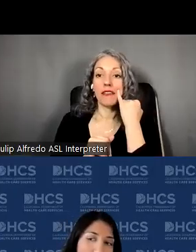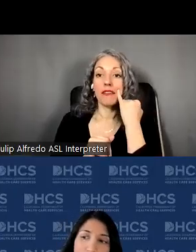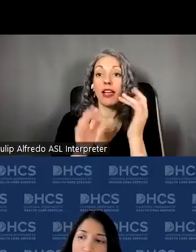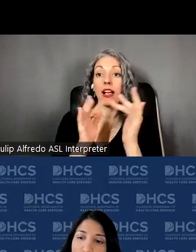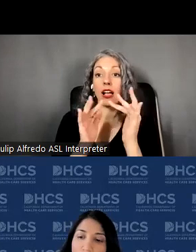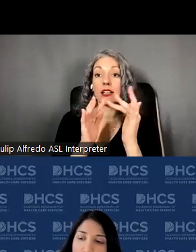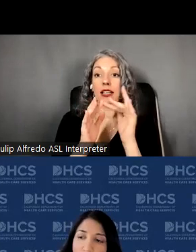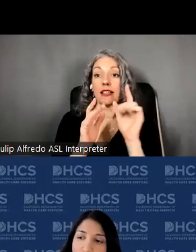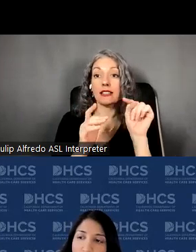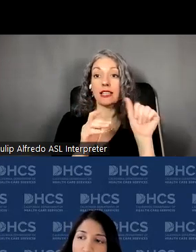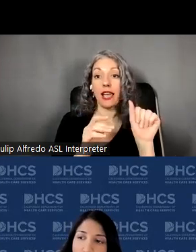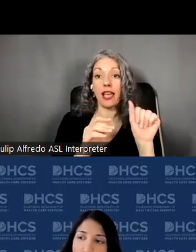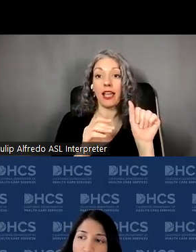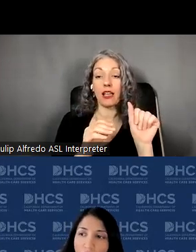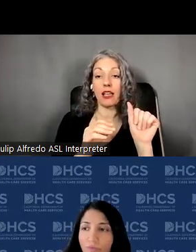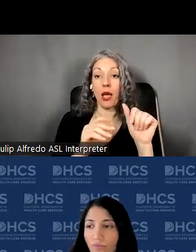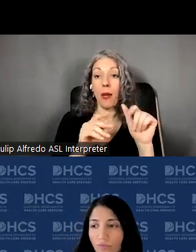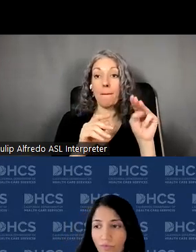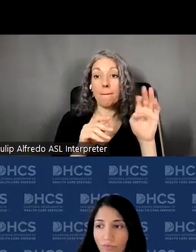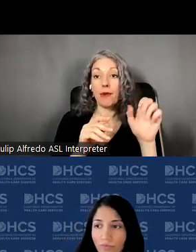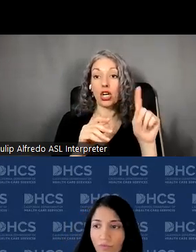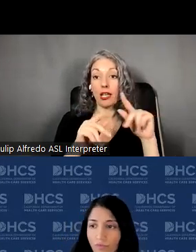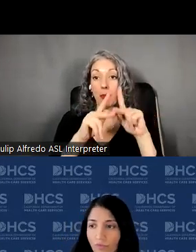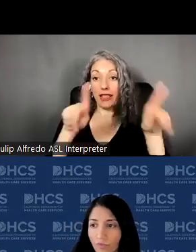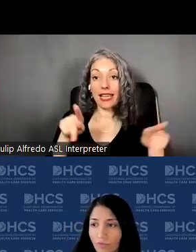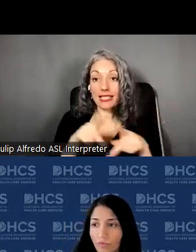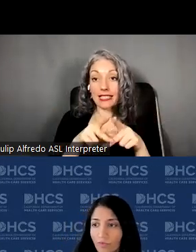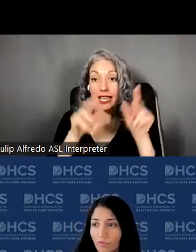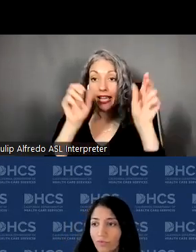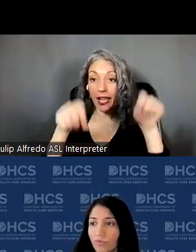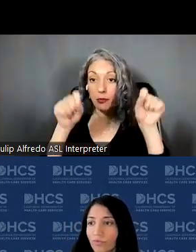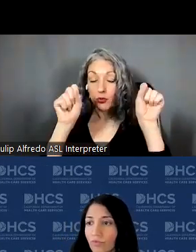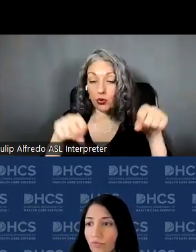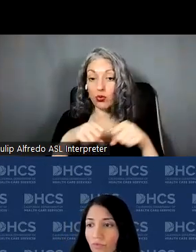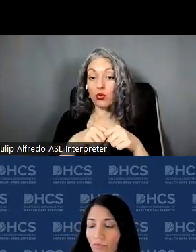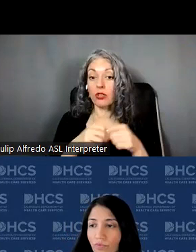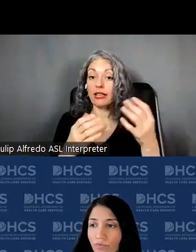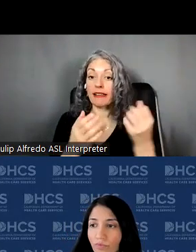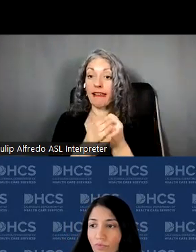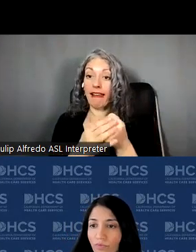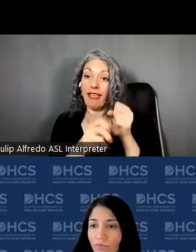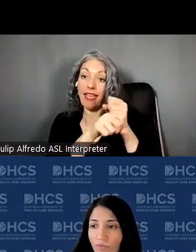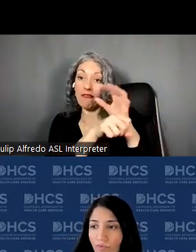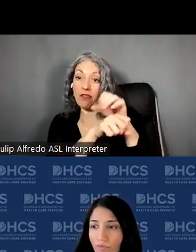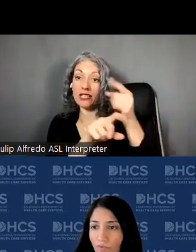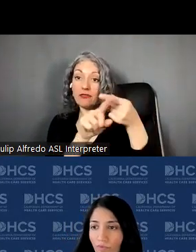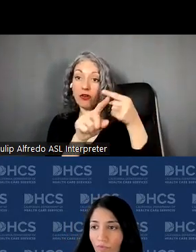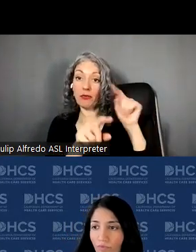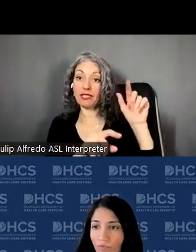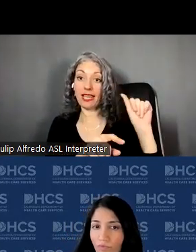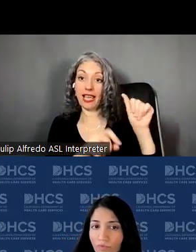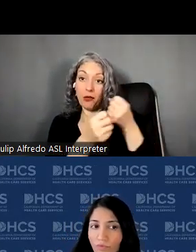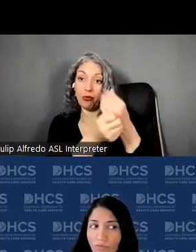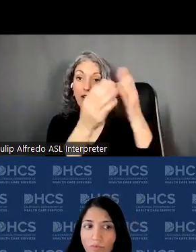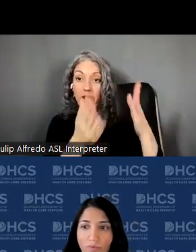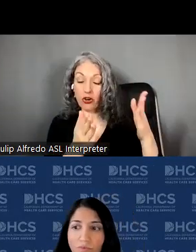TA marketplace and they would they be able to get advice from the TA provider as to